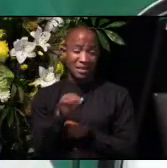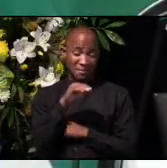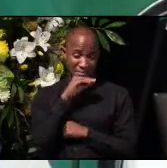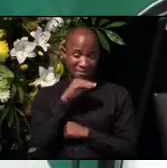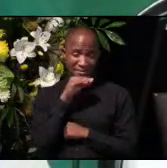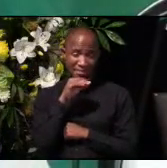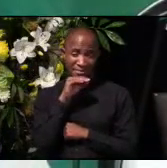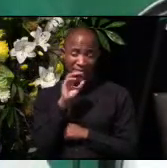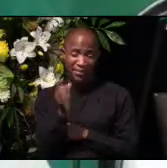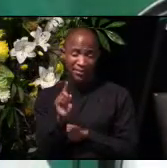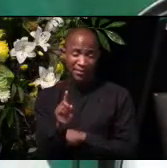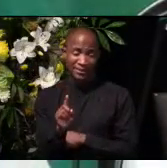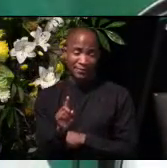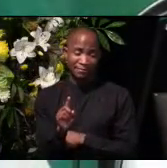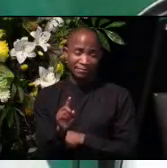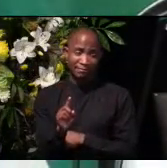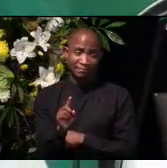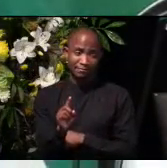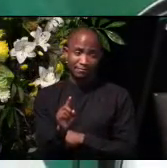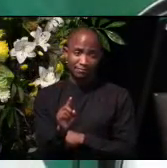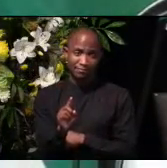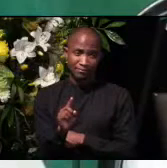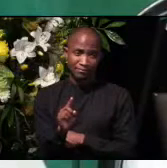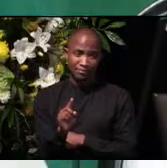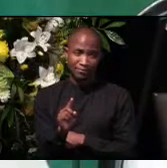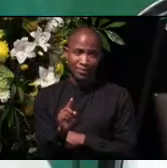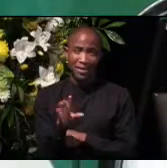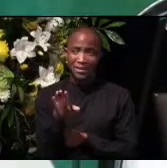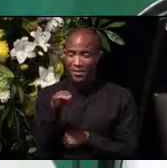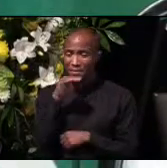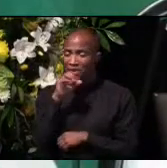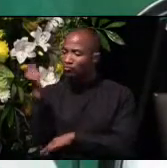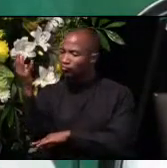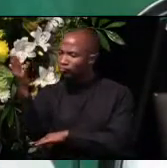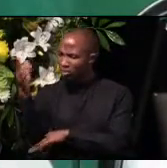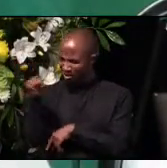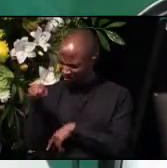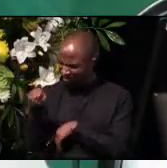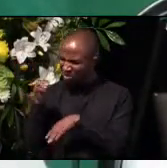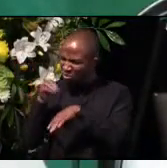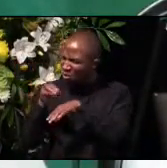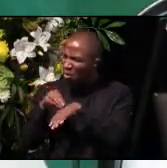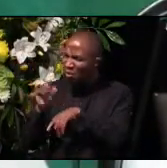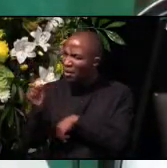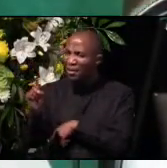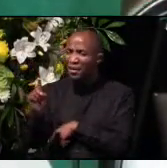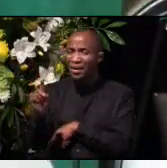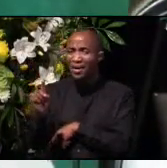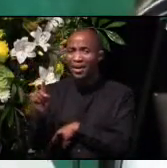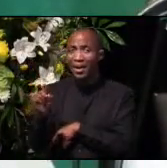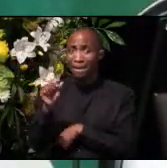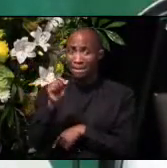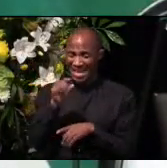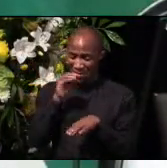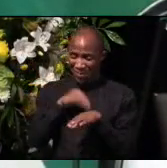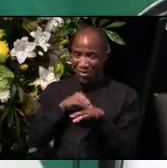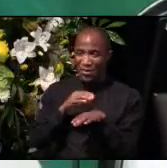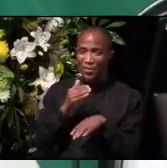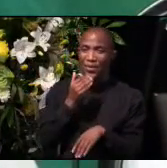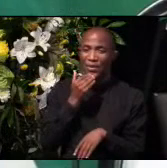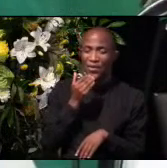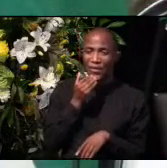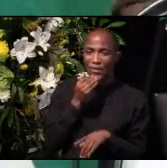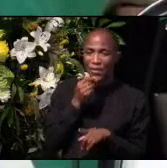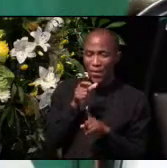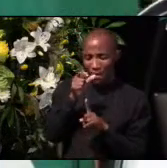message was not the problem but the Messengers have